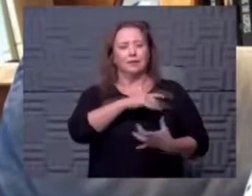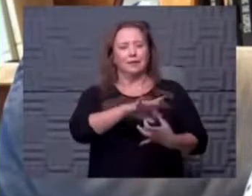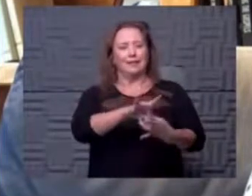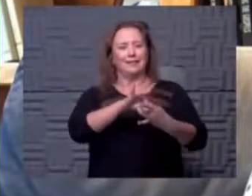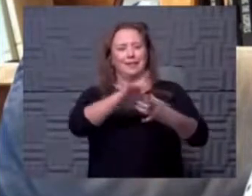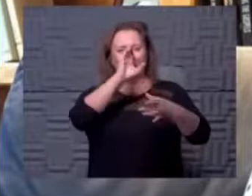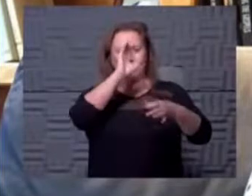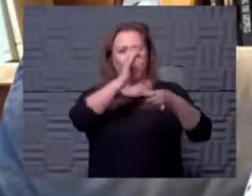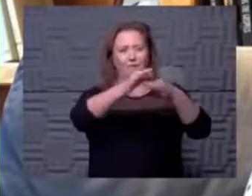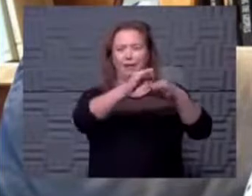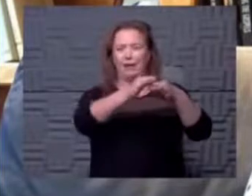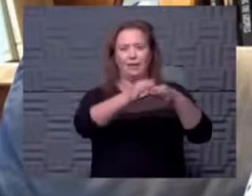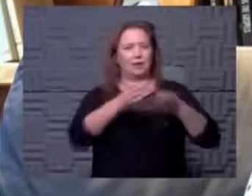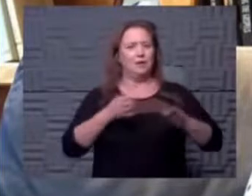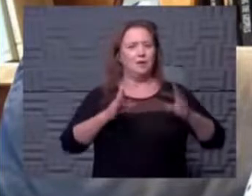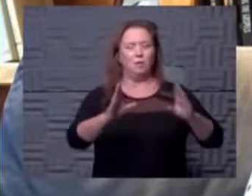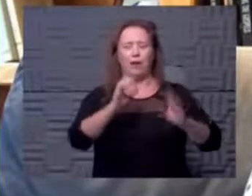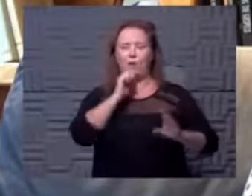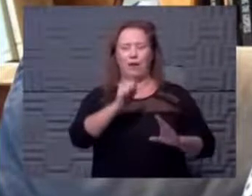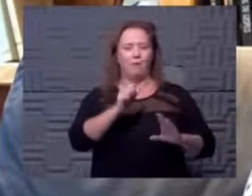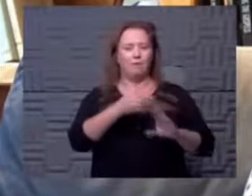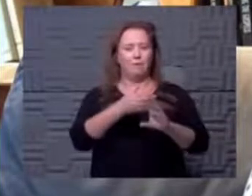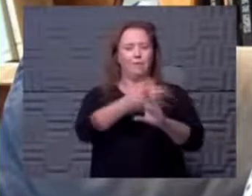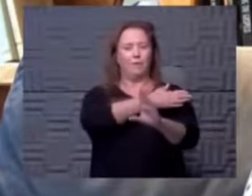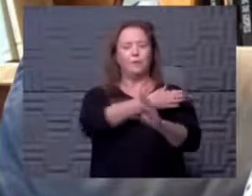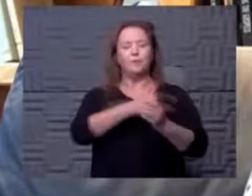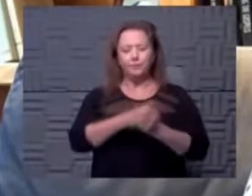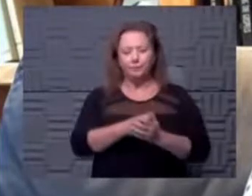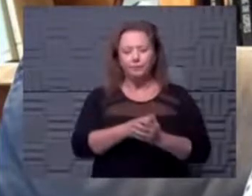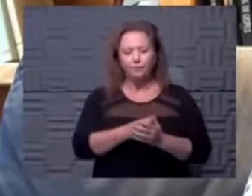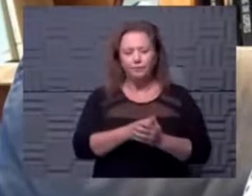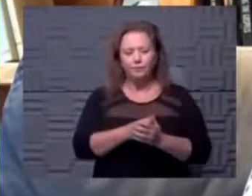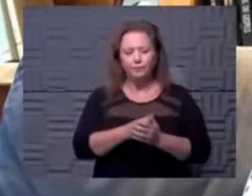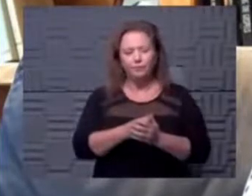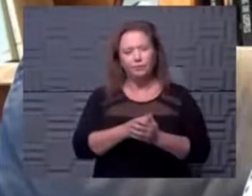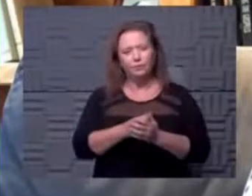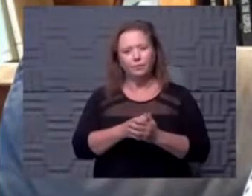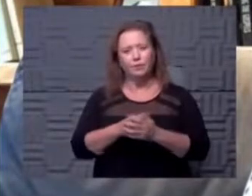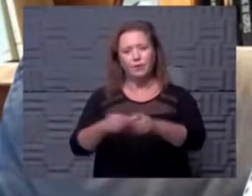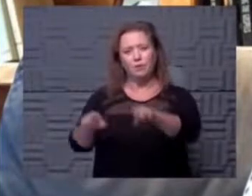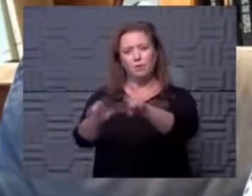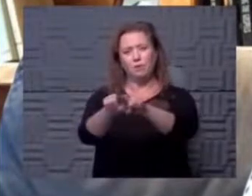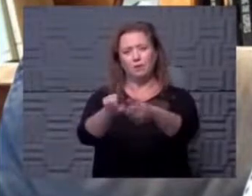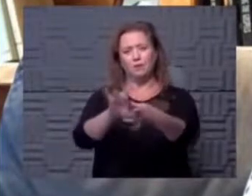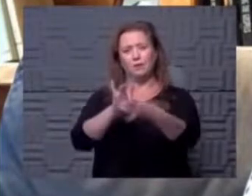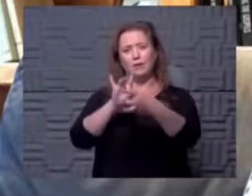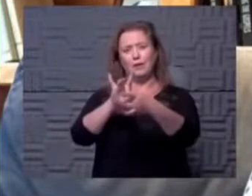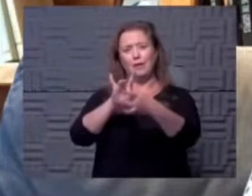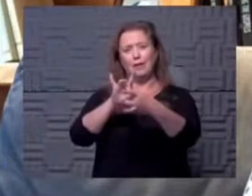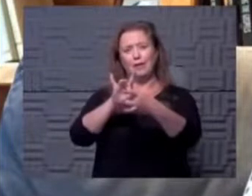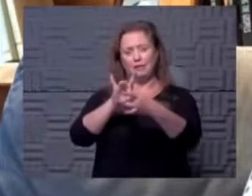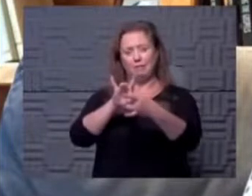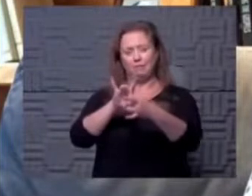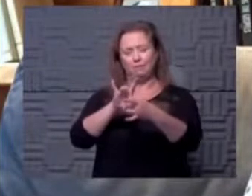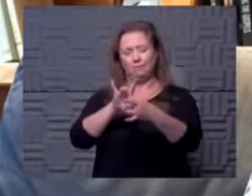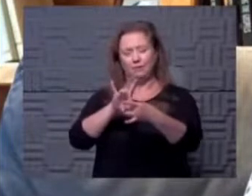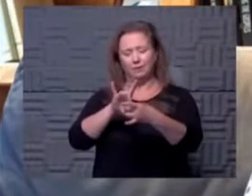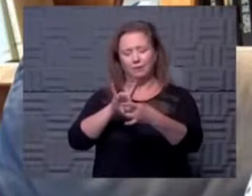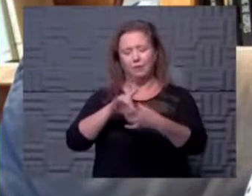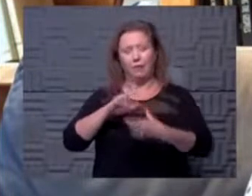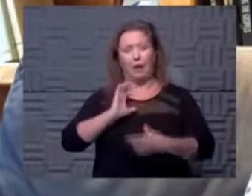in ways that we've never had to before, while we're also connecting deeper within ourselves and